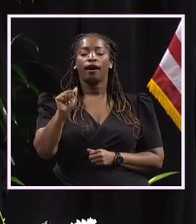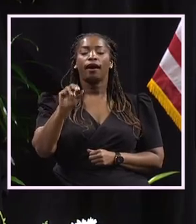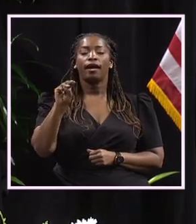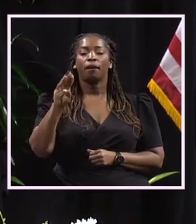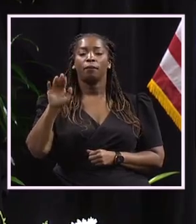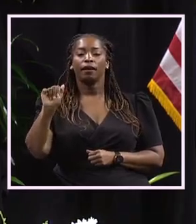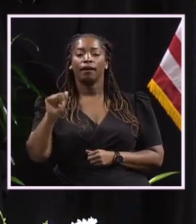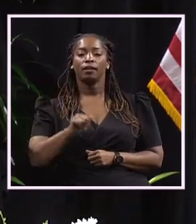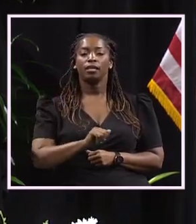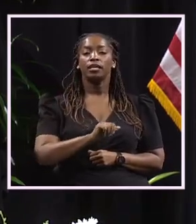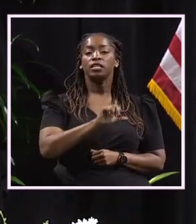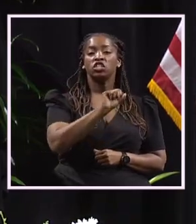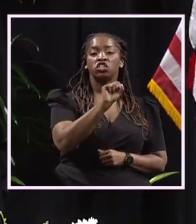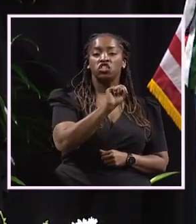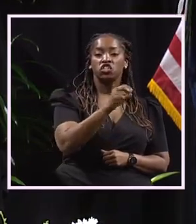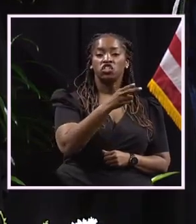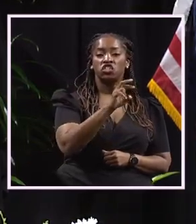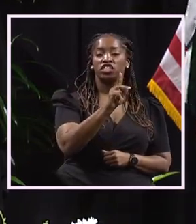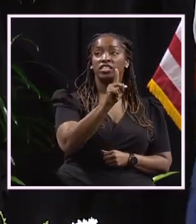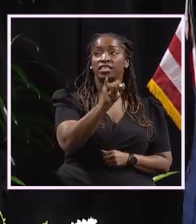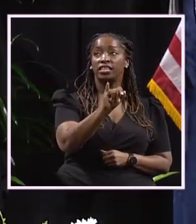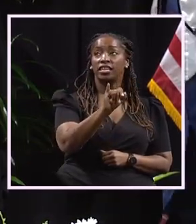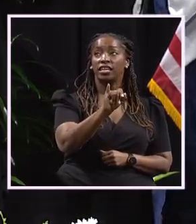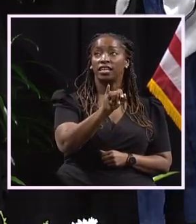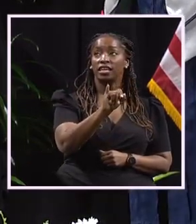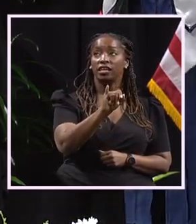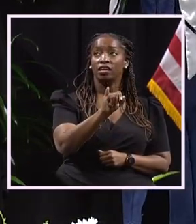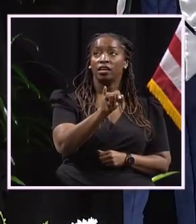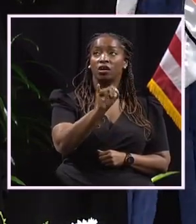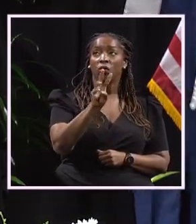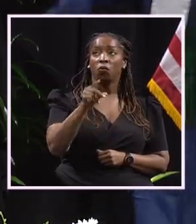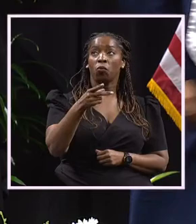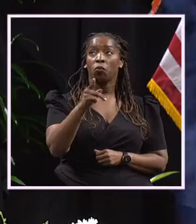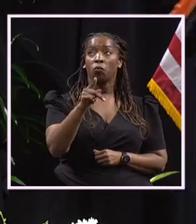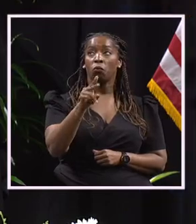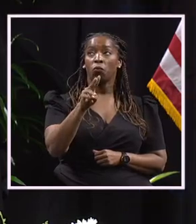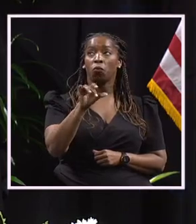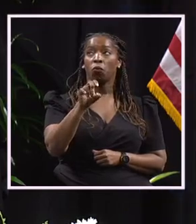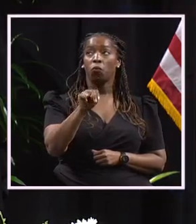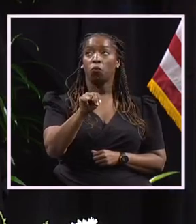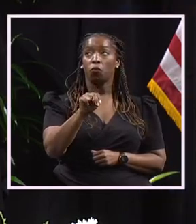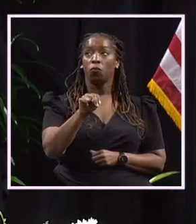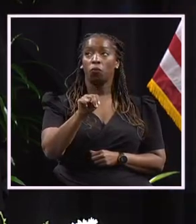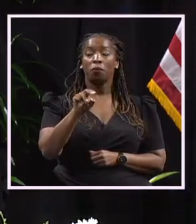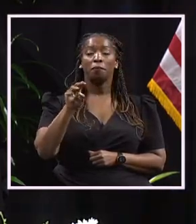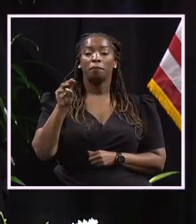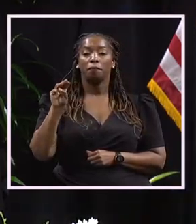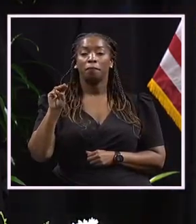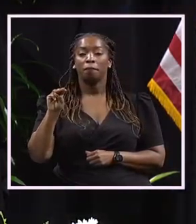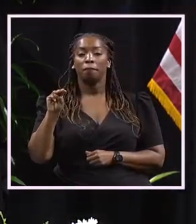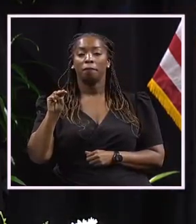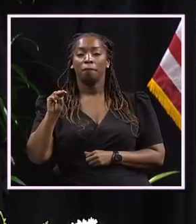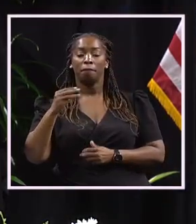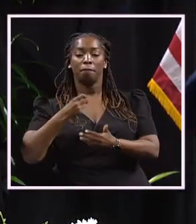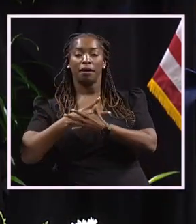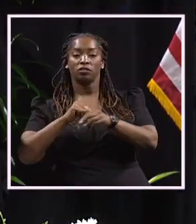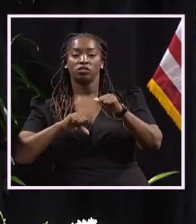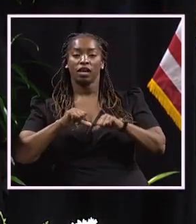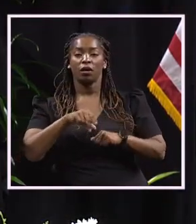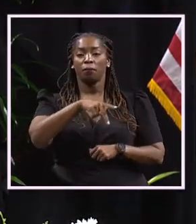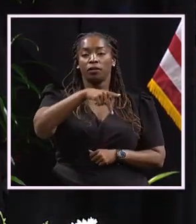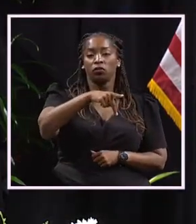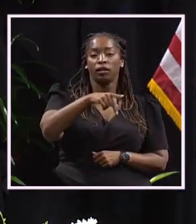Shiki Wang, Master of Science. Patricia A. Brooknear.